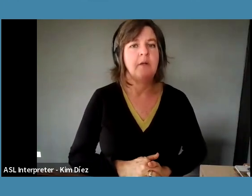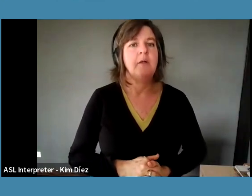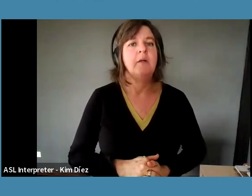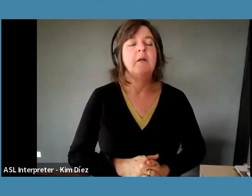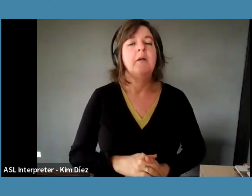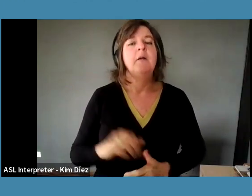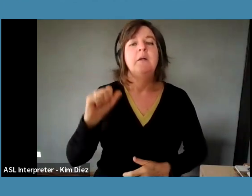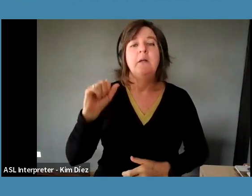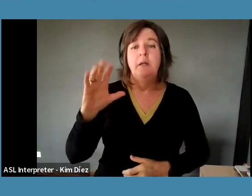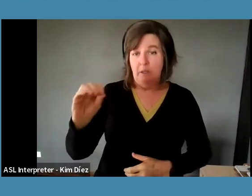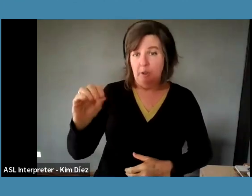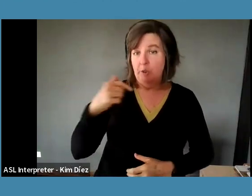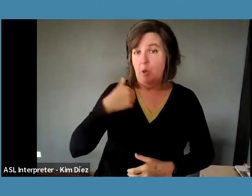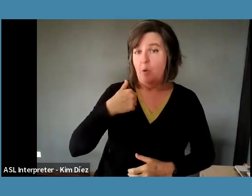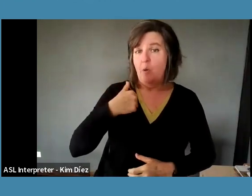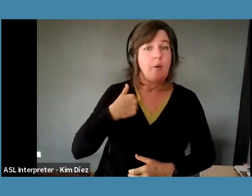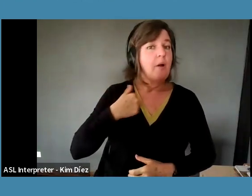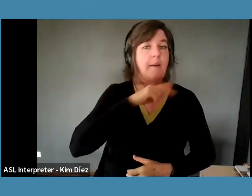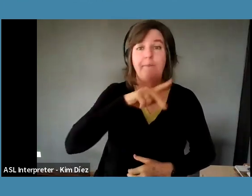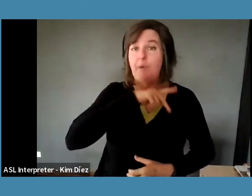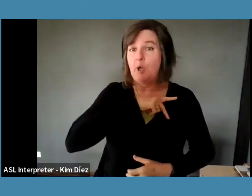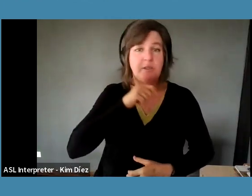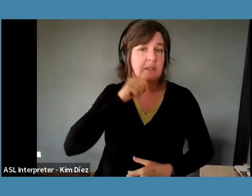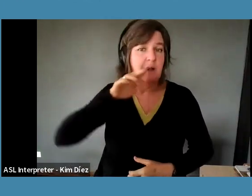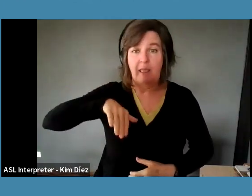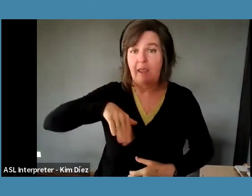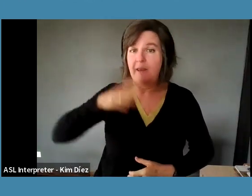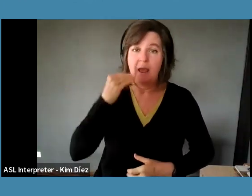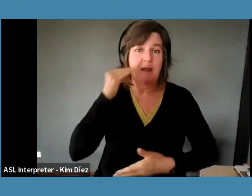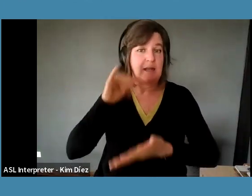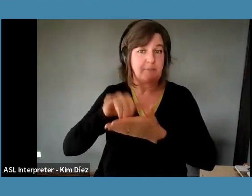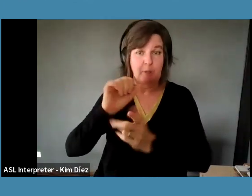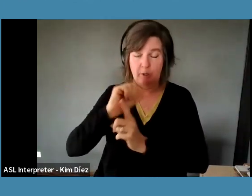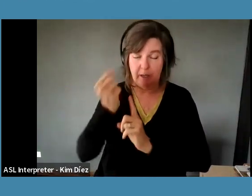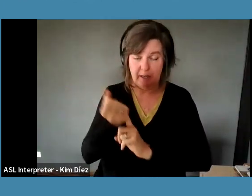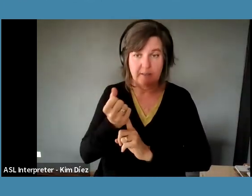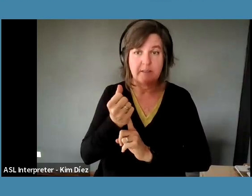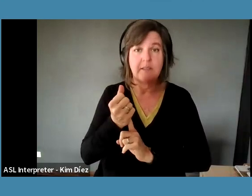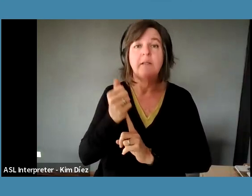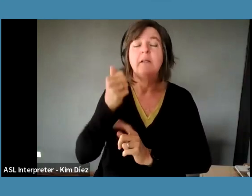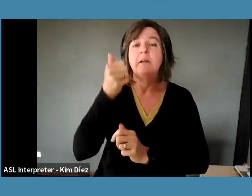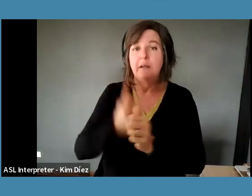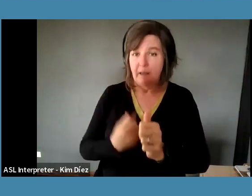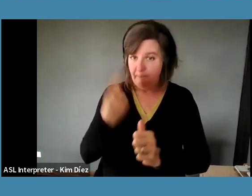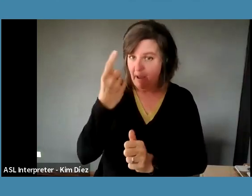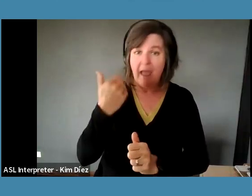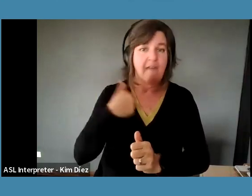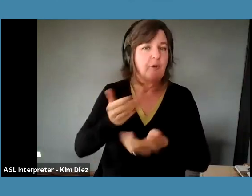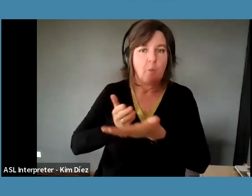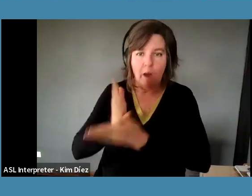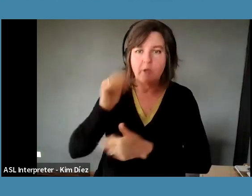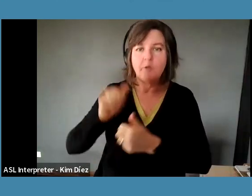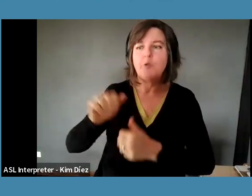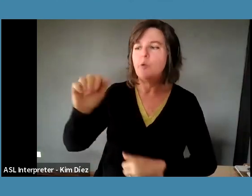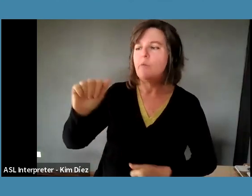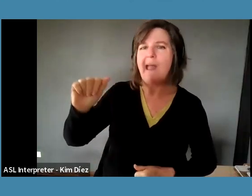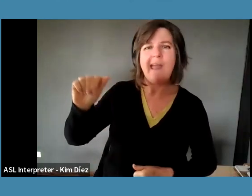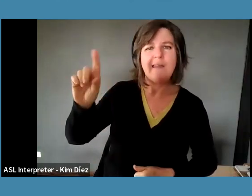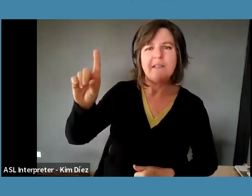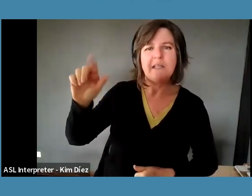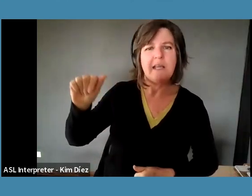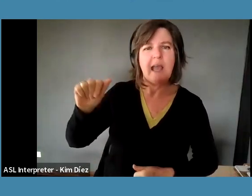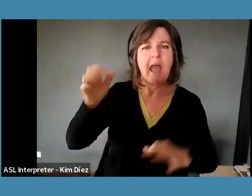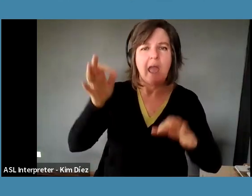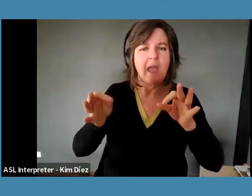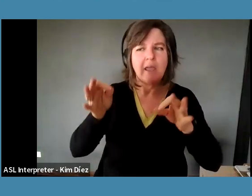So I have not personally had that situation, but everyone's entitled to ADA accommodations